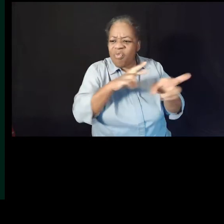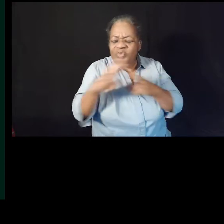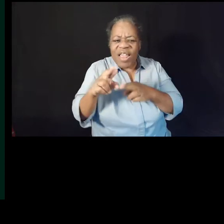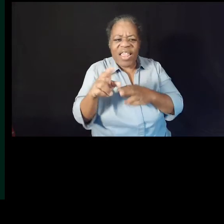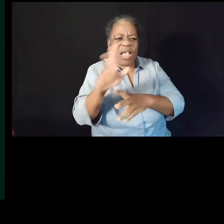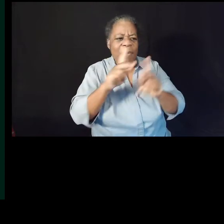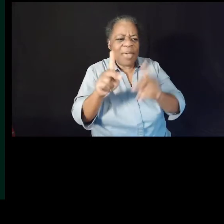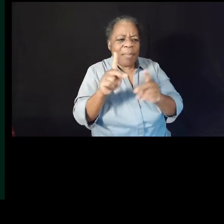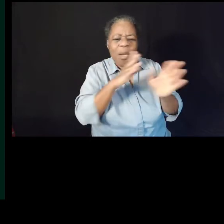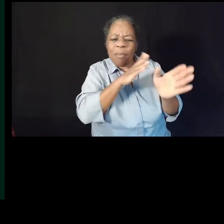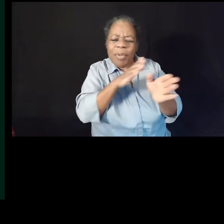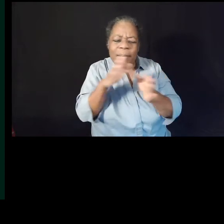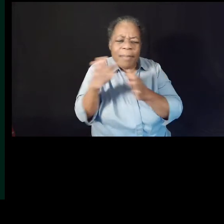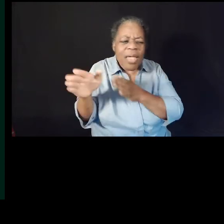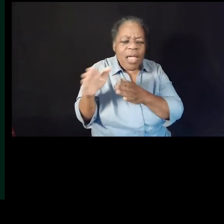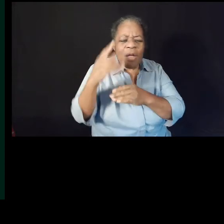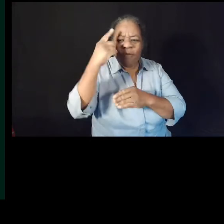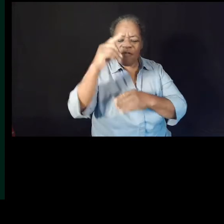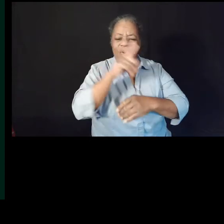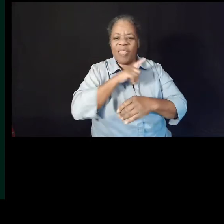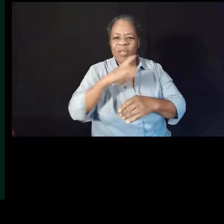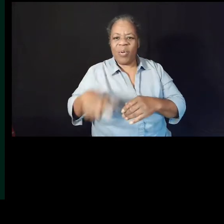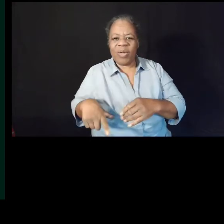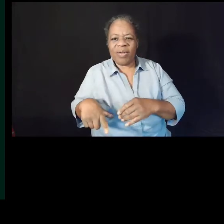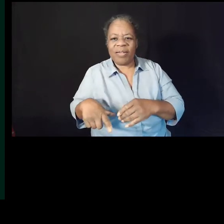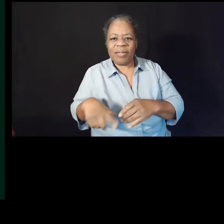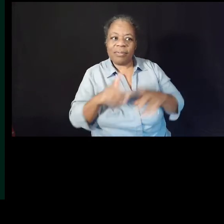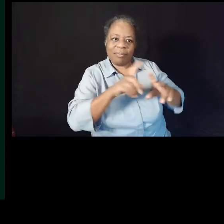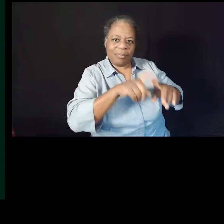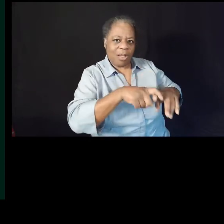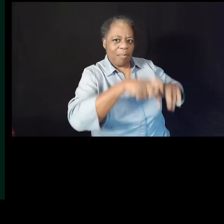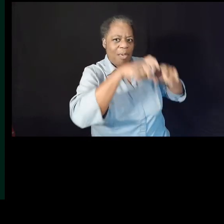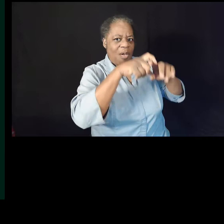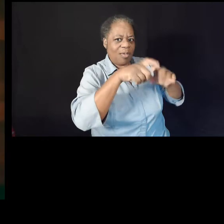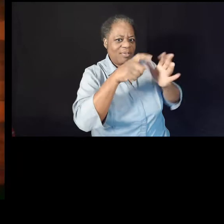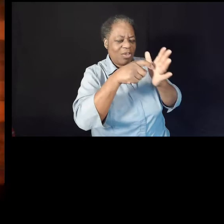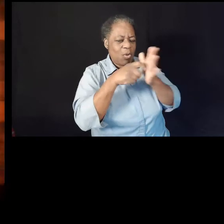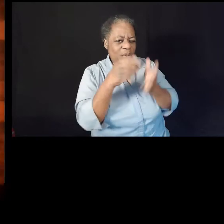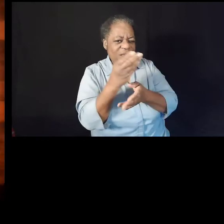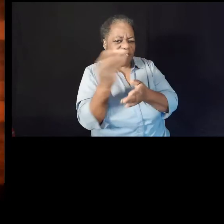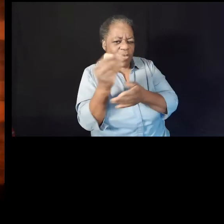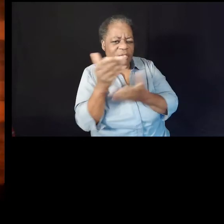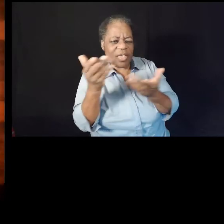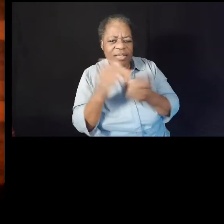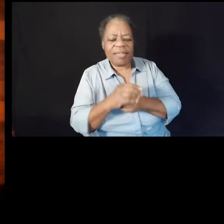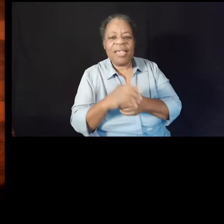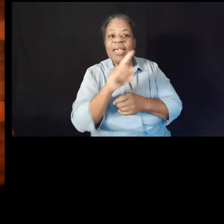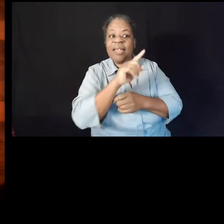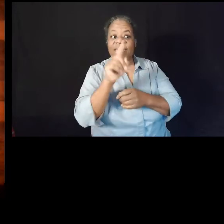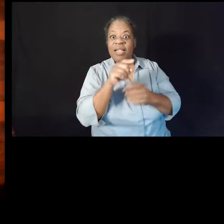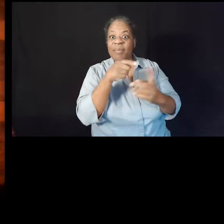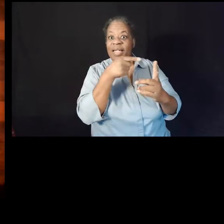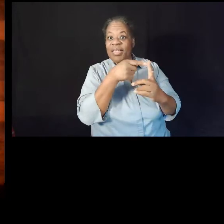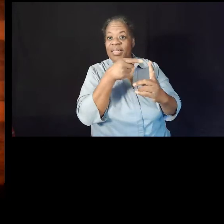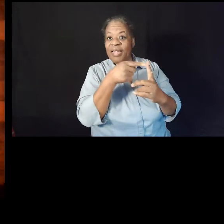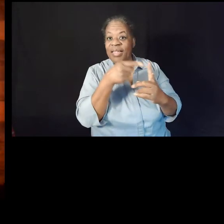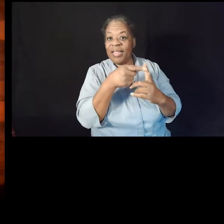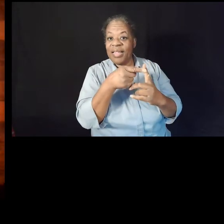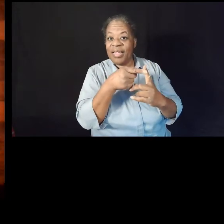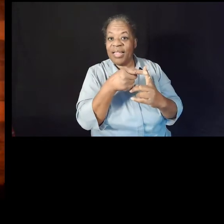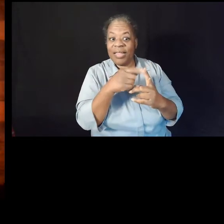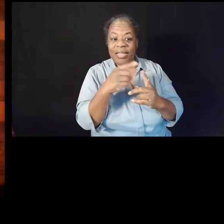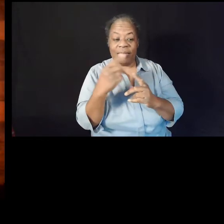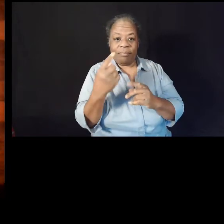prepared for the Lord." Now, let's pause to notice a few things. Zechariah is clearly no longer alone.